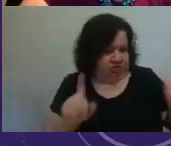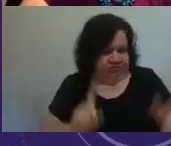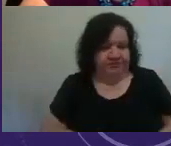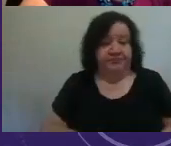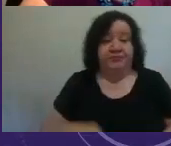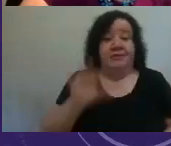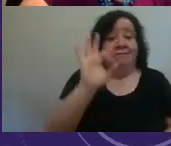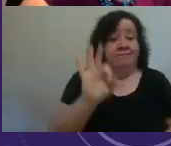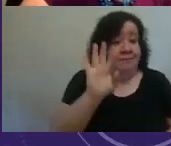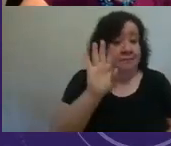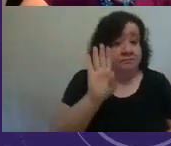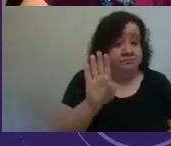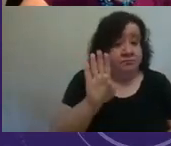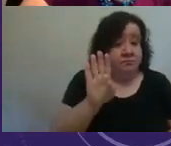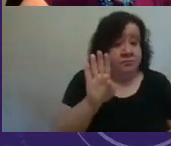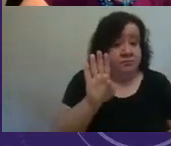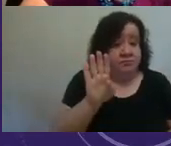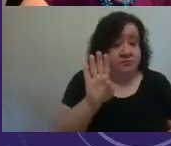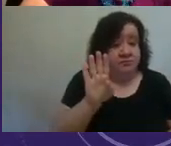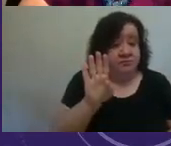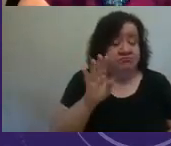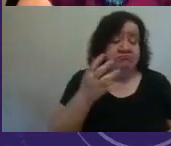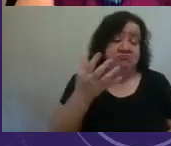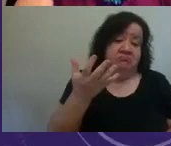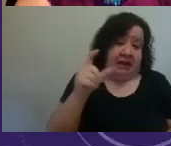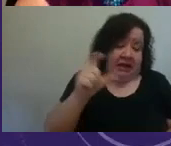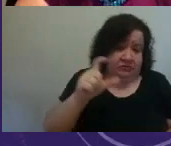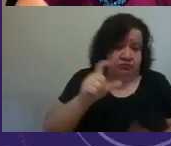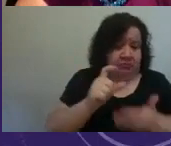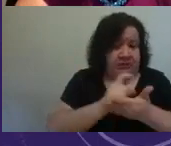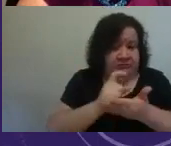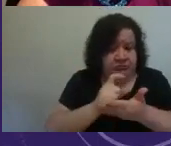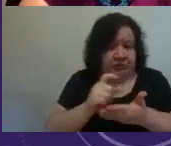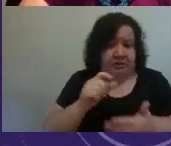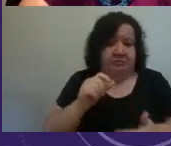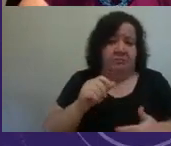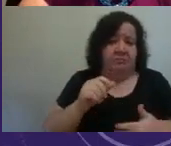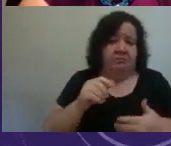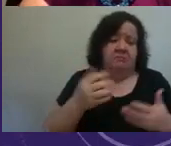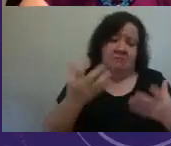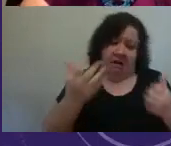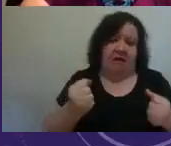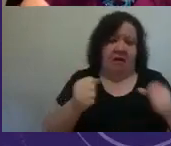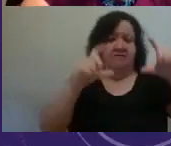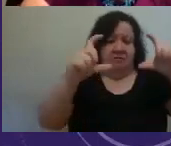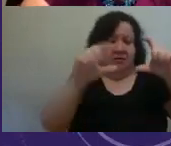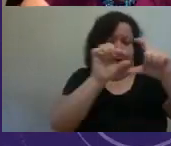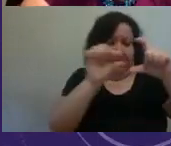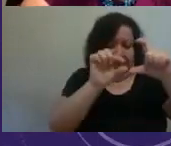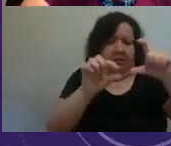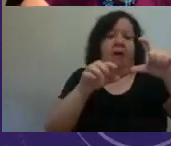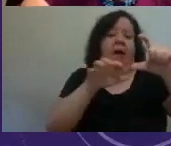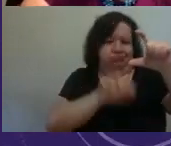for that, it's important that you do image description. So it seems to contradict what I said before. For a